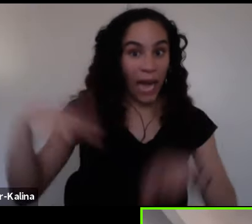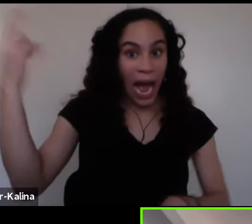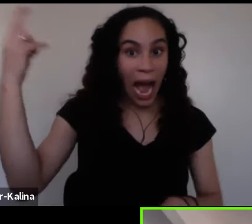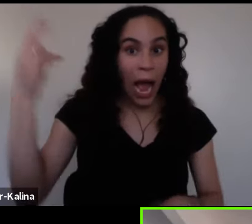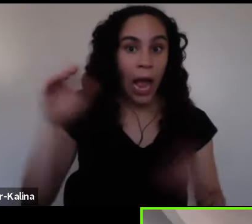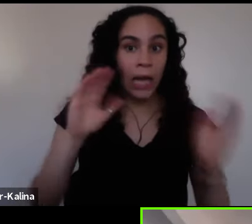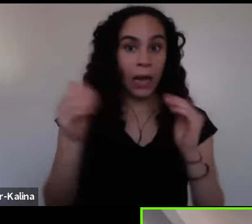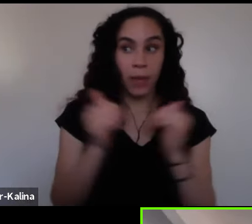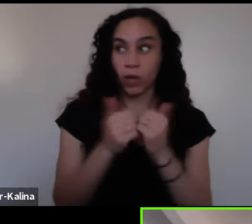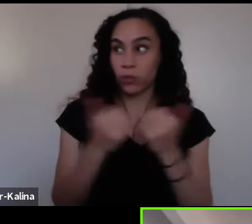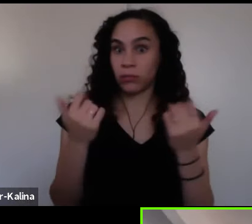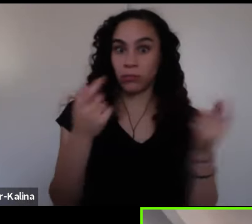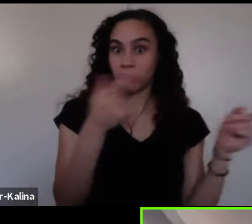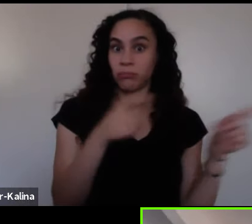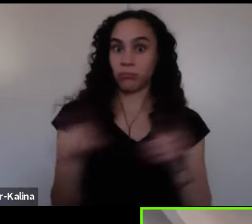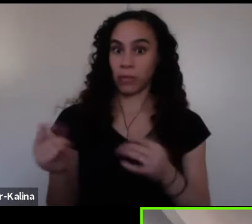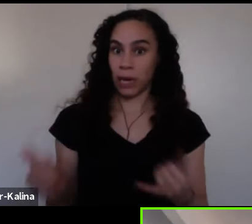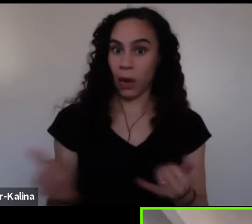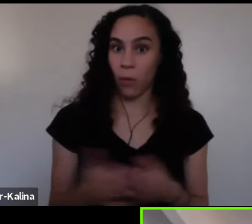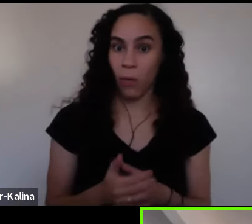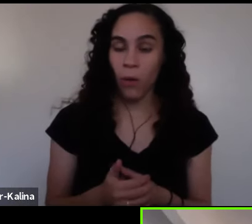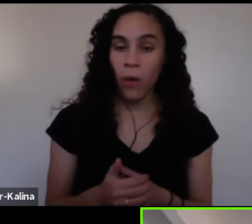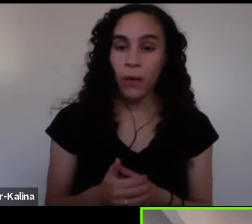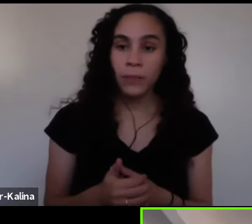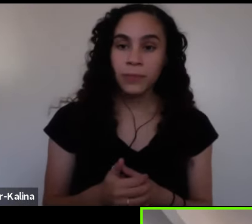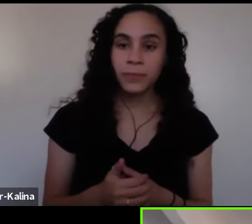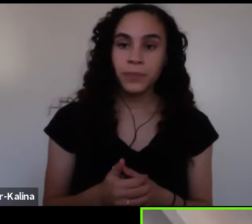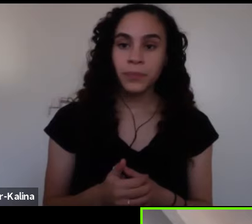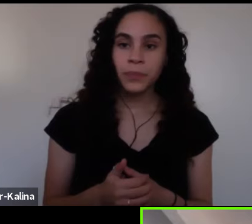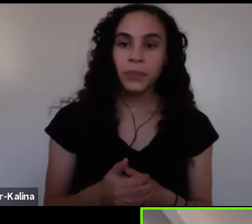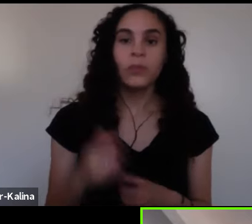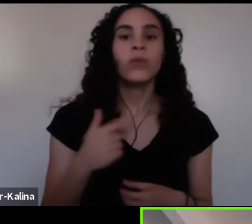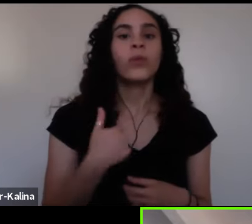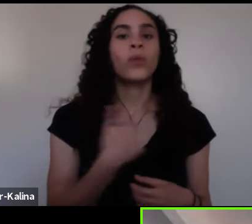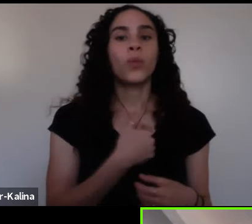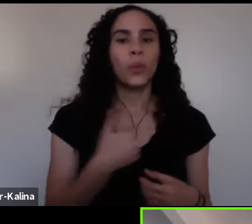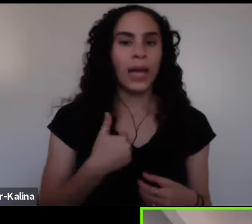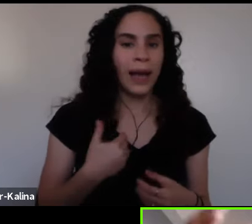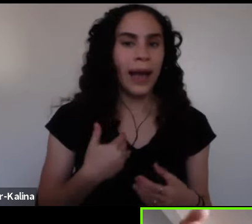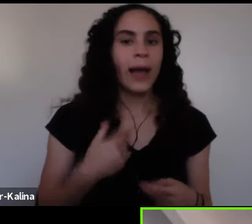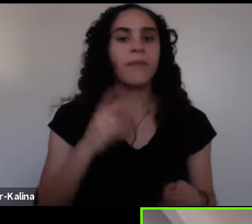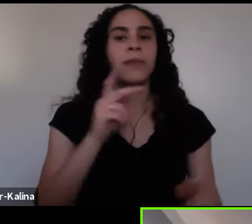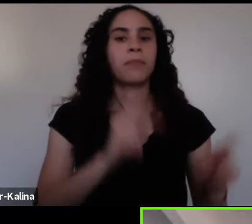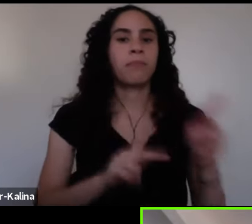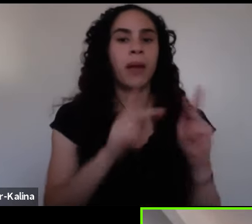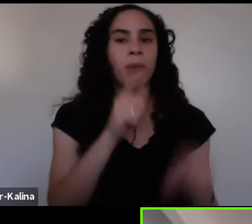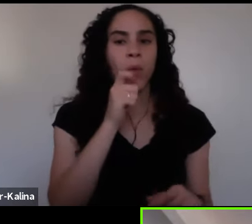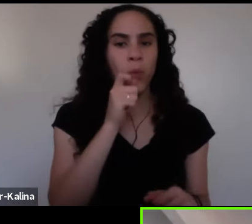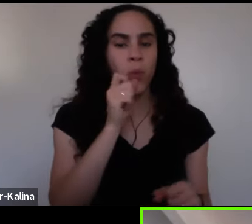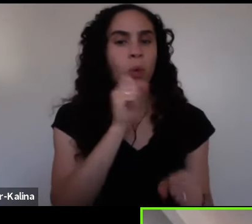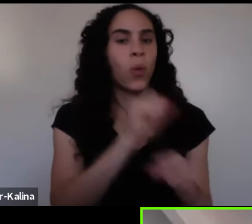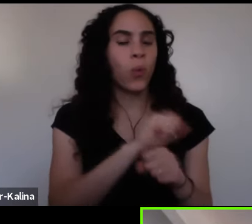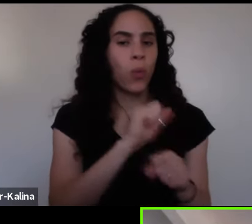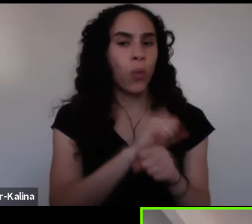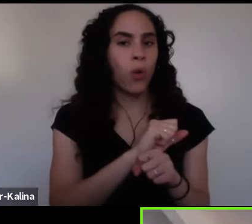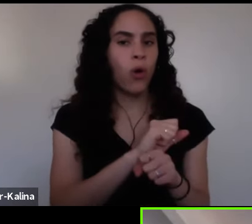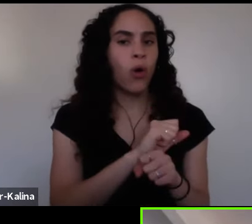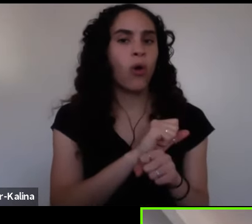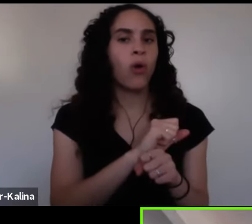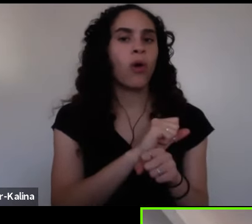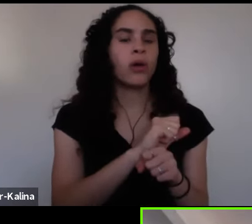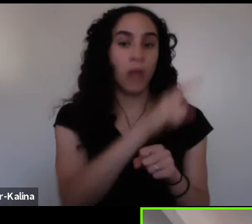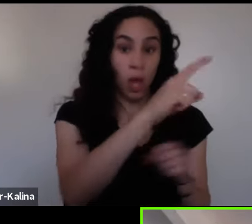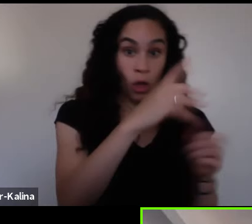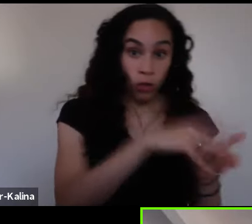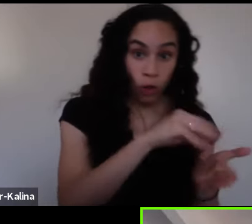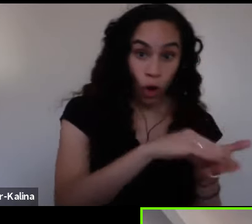industry. We have dedicated folks that work collaboratively from learning and development